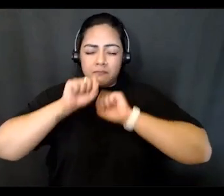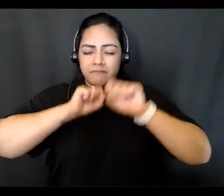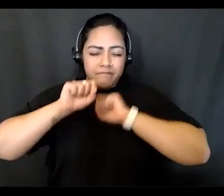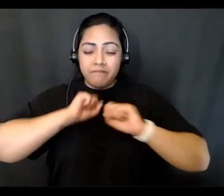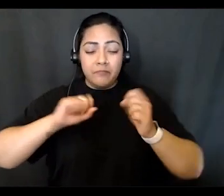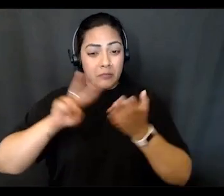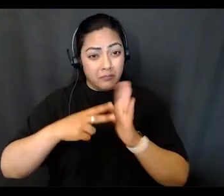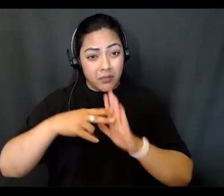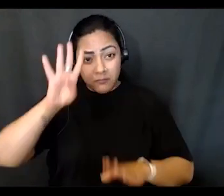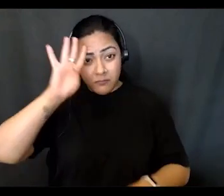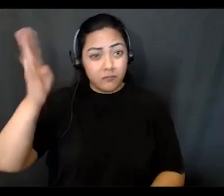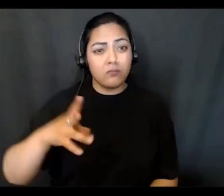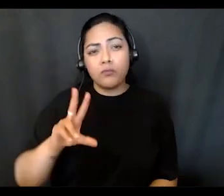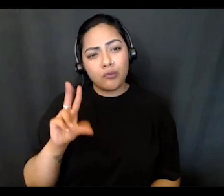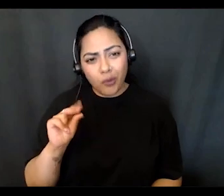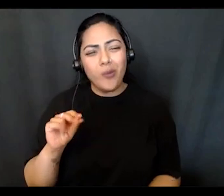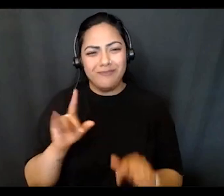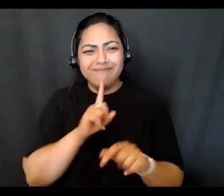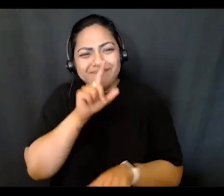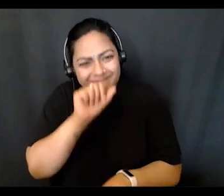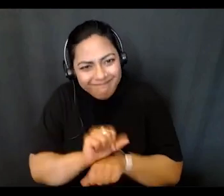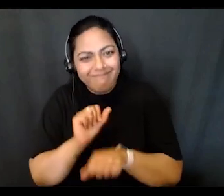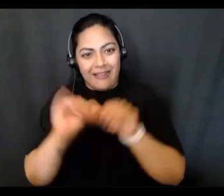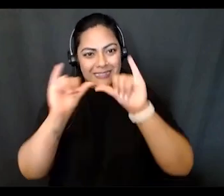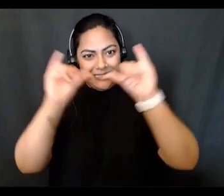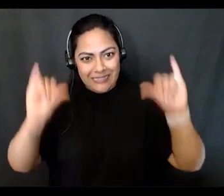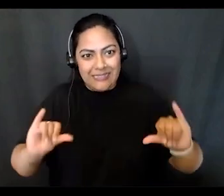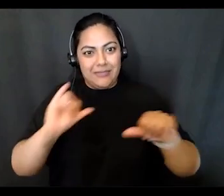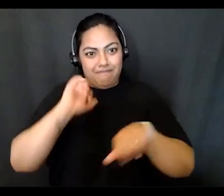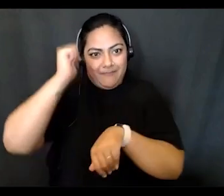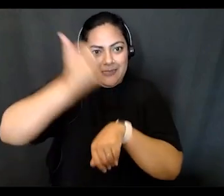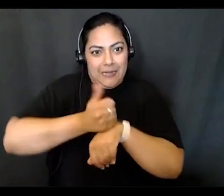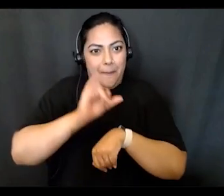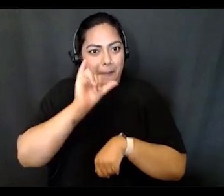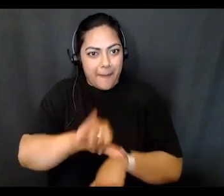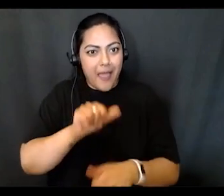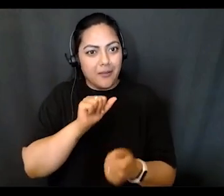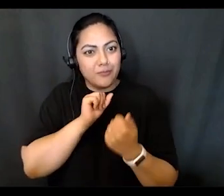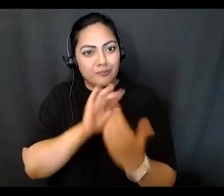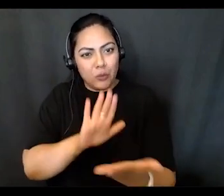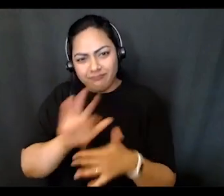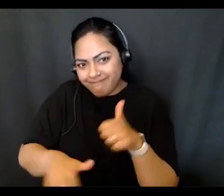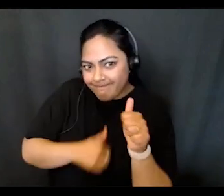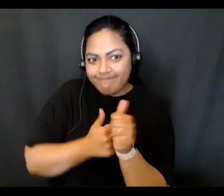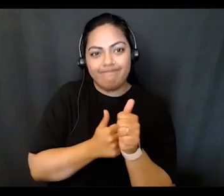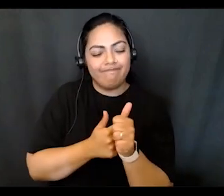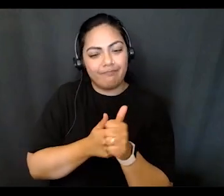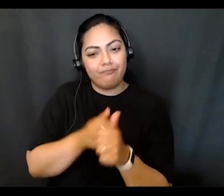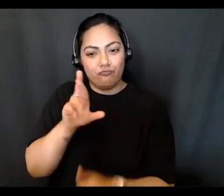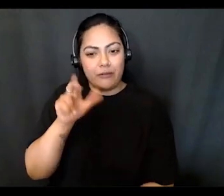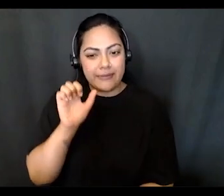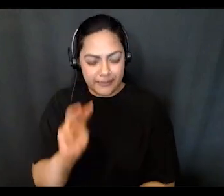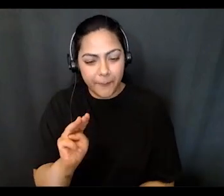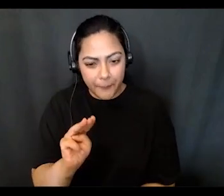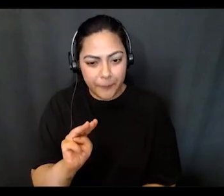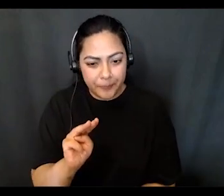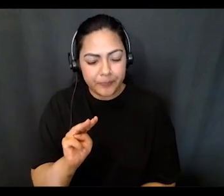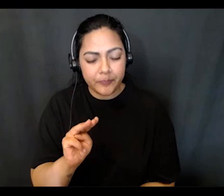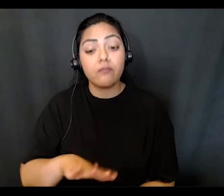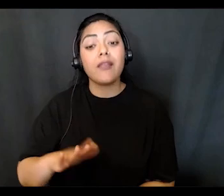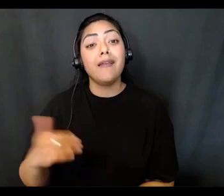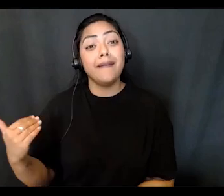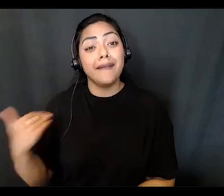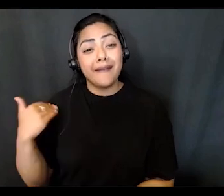is the way that systems are structured, which is why last time when speaking about anti-racist leadership, one of the cornerstones of that